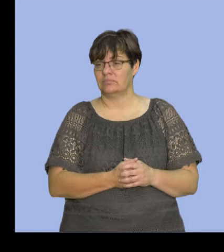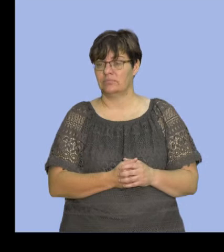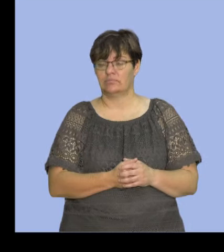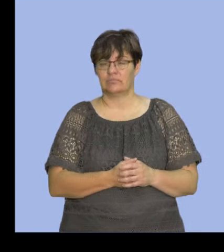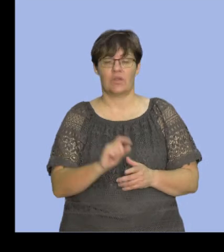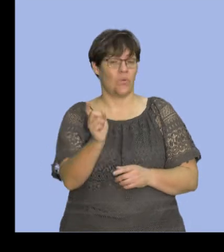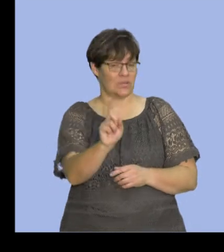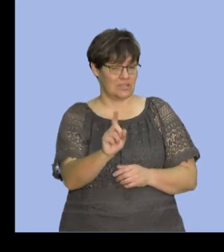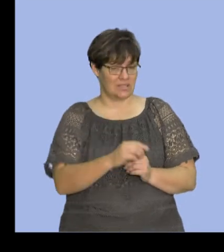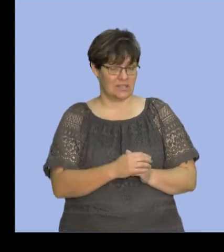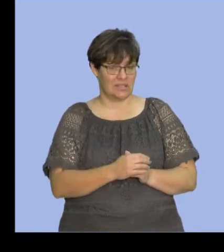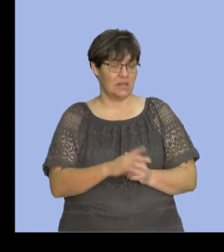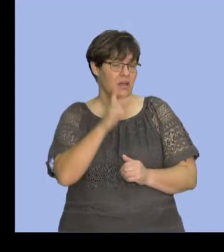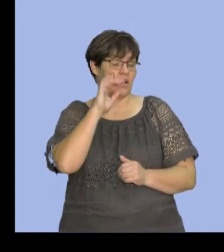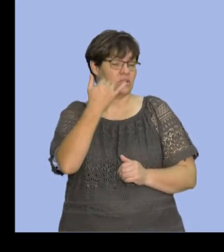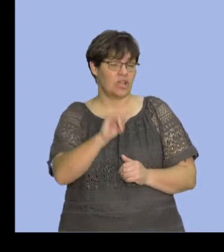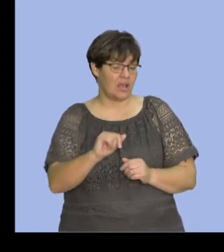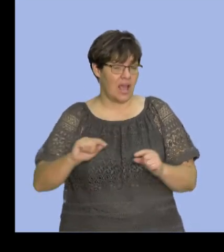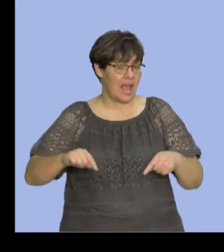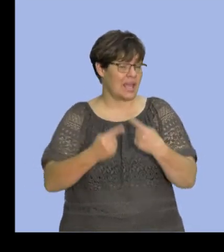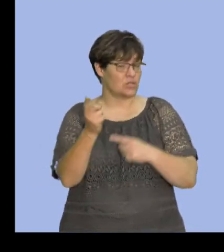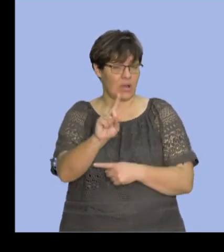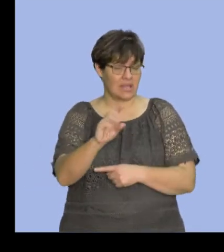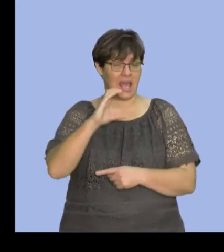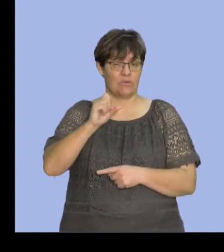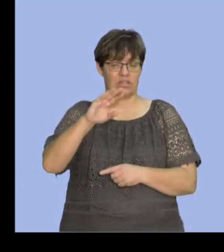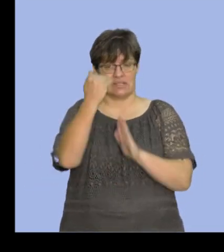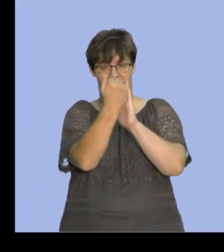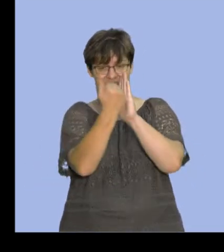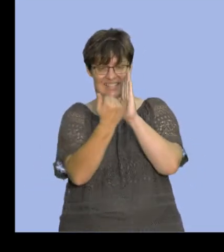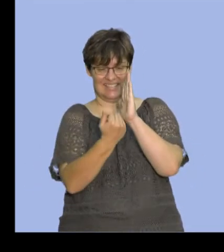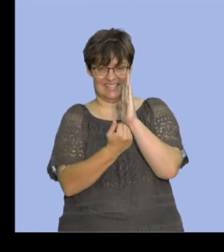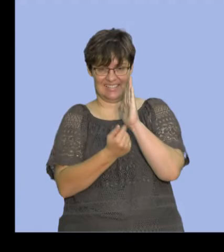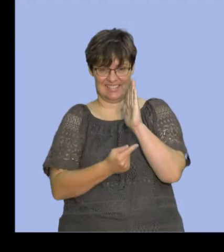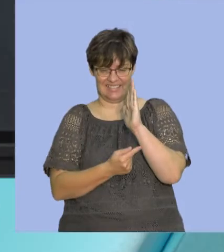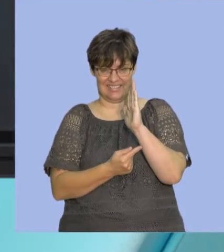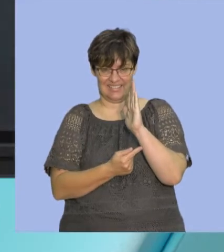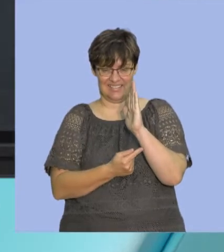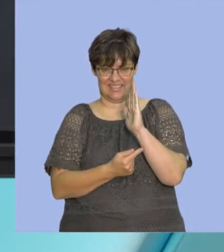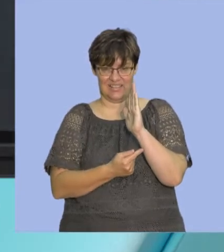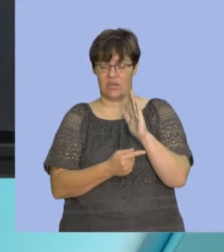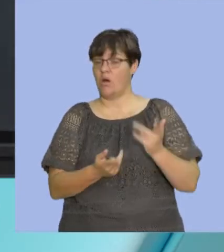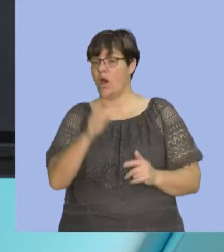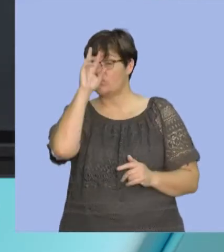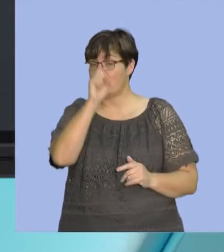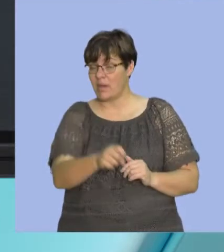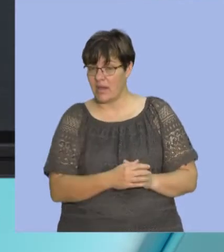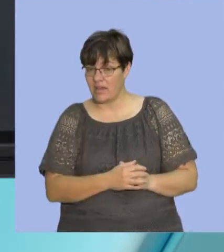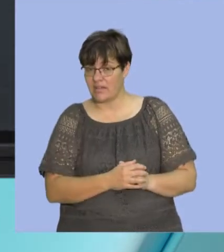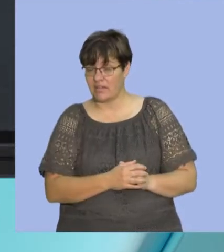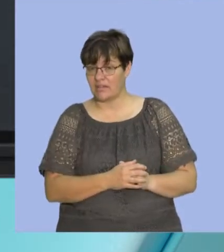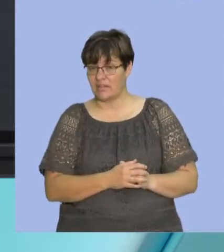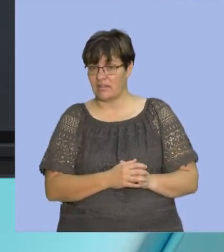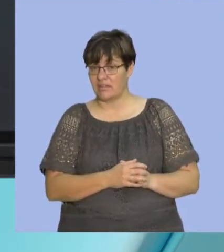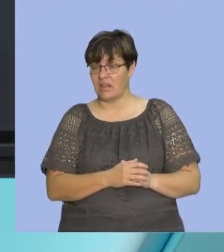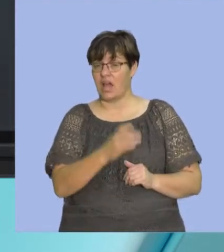watch, check against the creditors list. Why? Remember what we said earlier on.